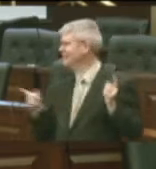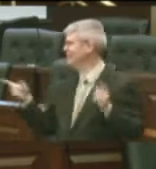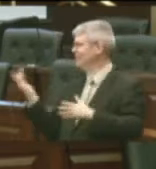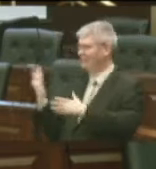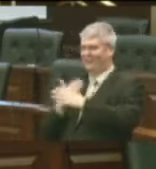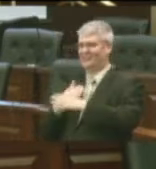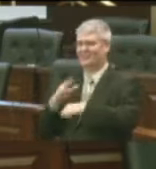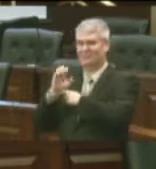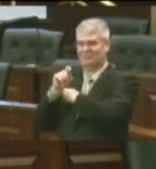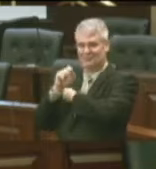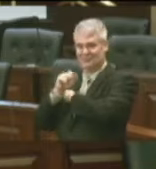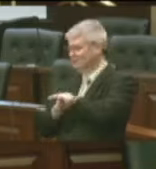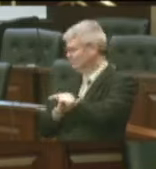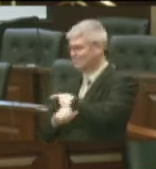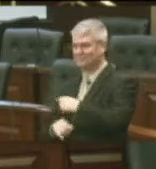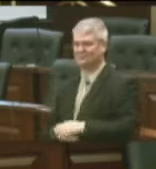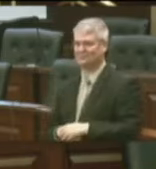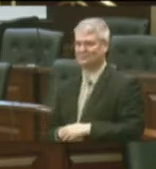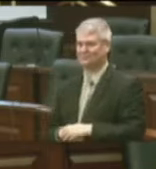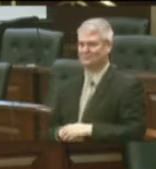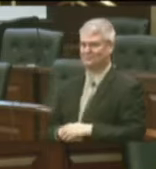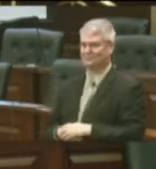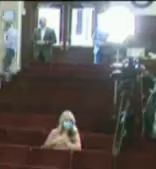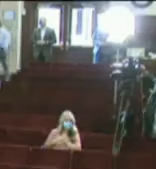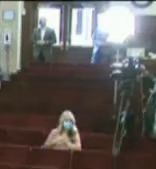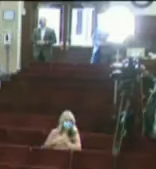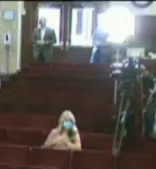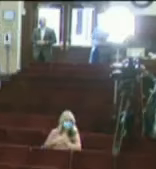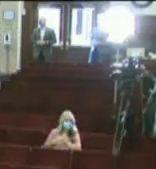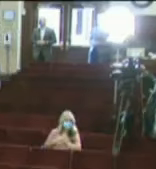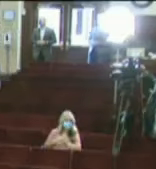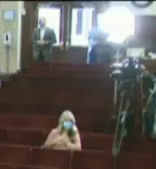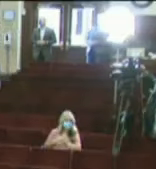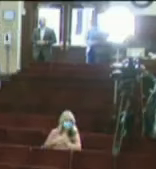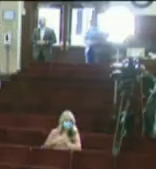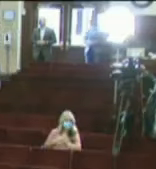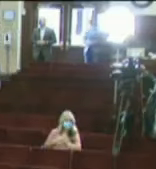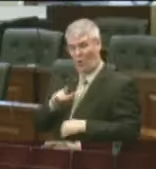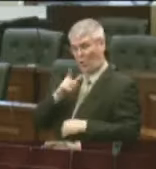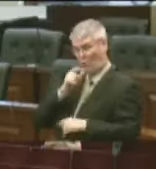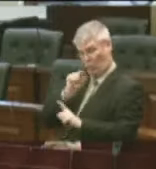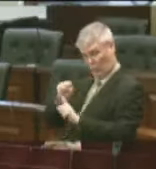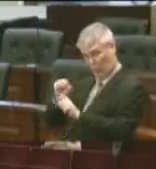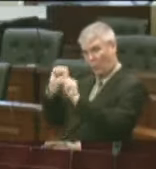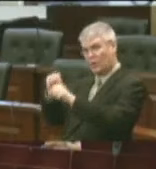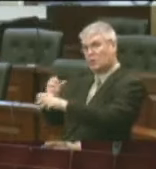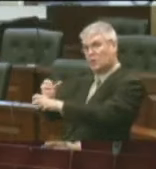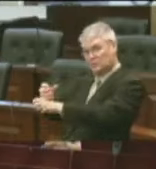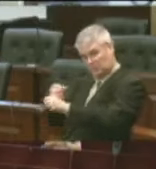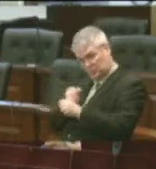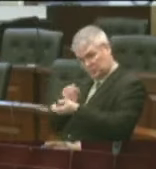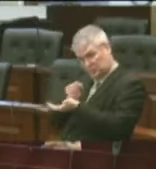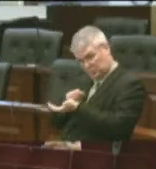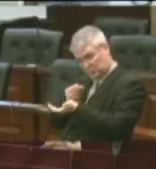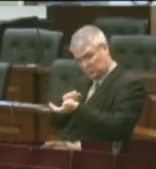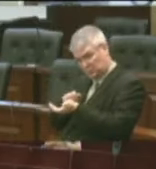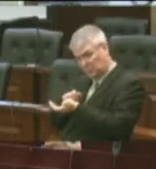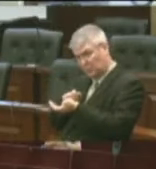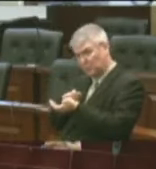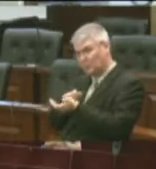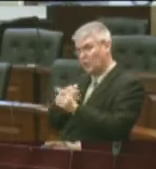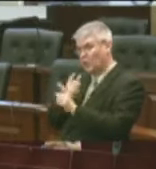Just a quick clarification. So the students who are eligible are only those who are distance learning from home,